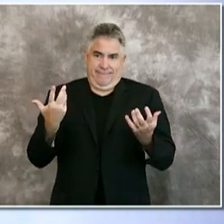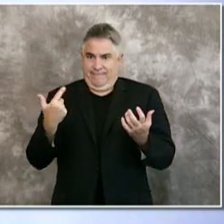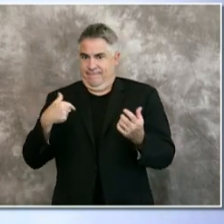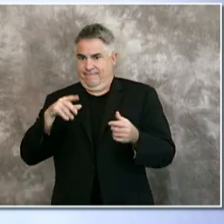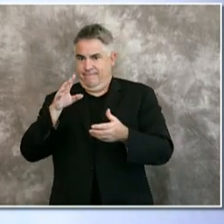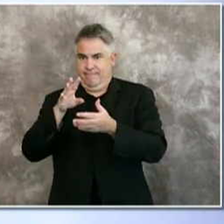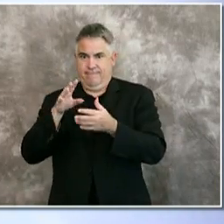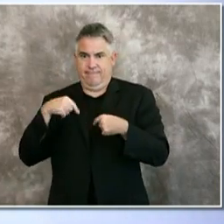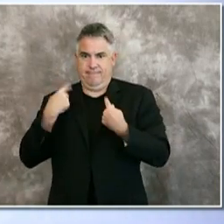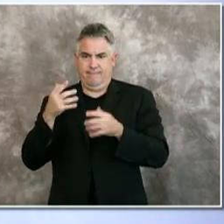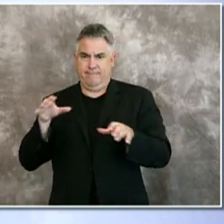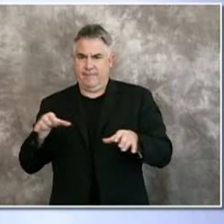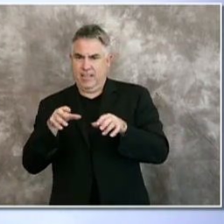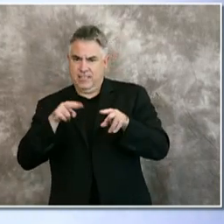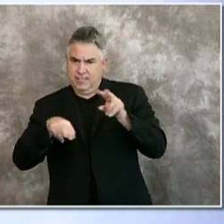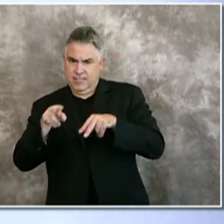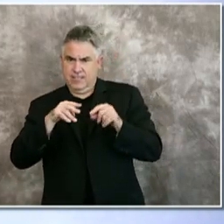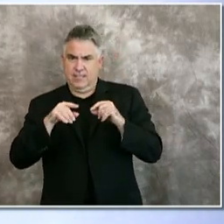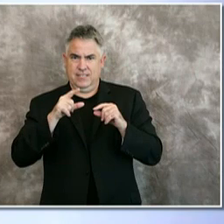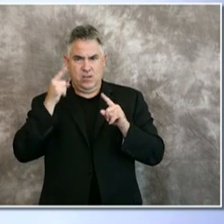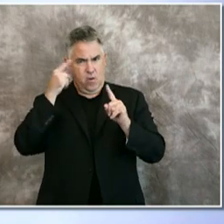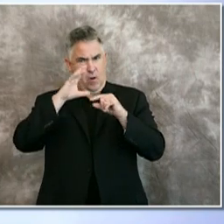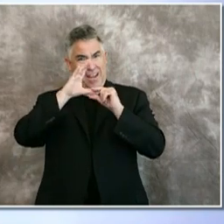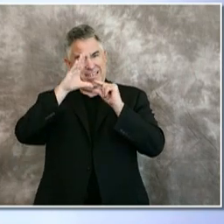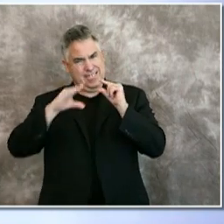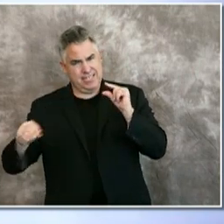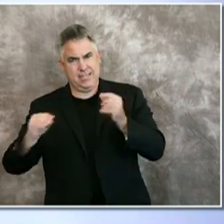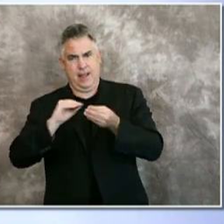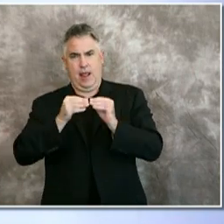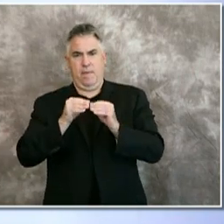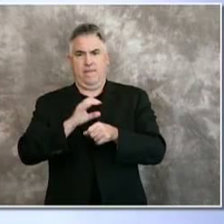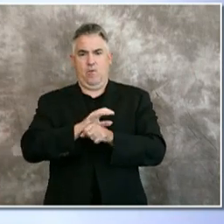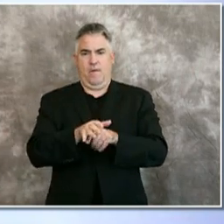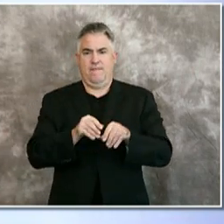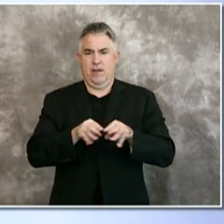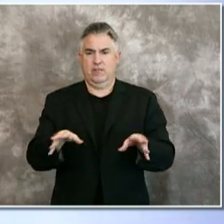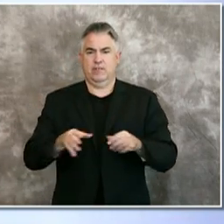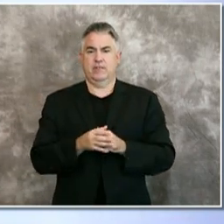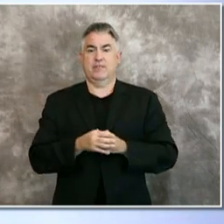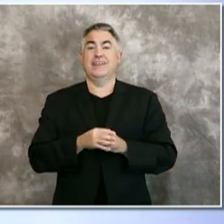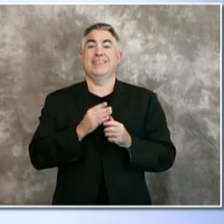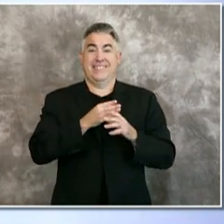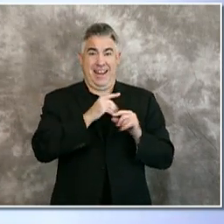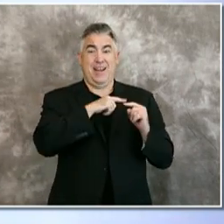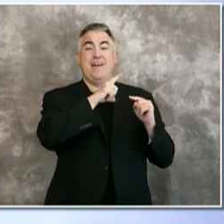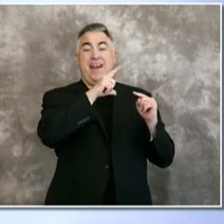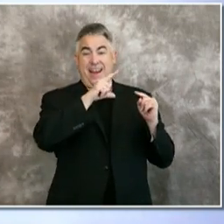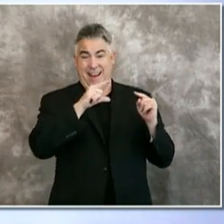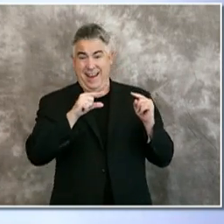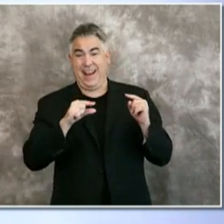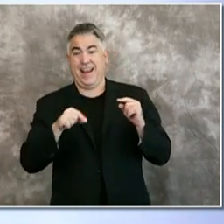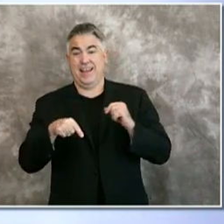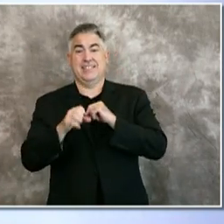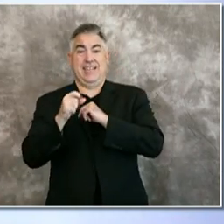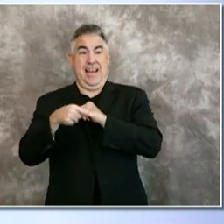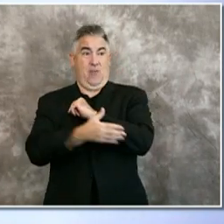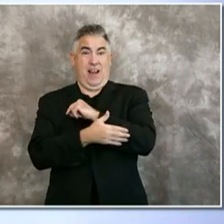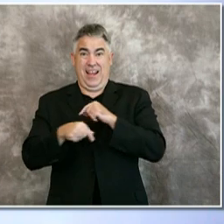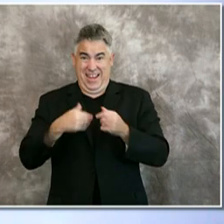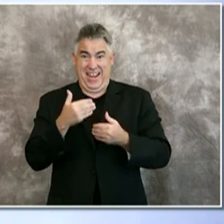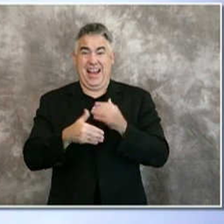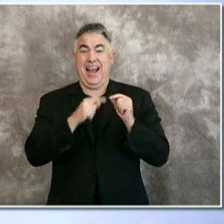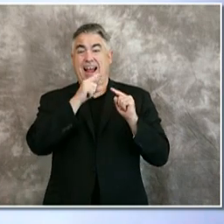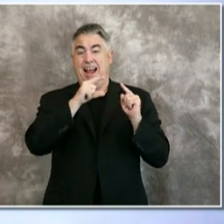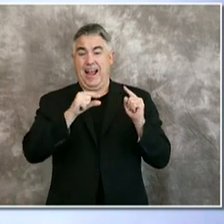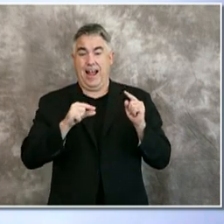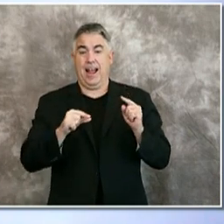curve. We did that incredibly successfully as a region. That bought us time to build up our healthcare system capacity, to build up our testing capacity, and to